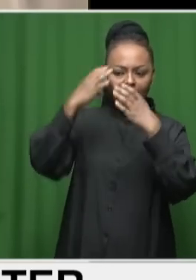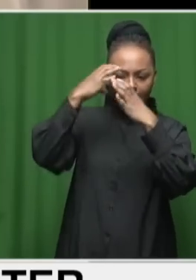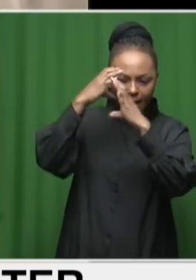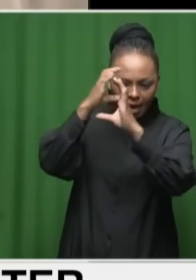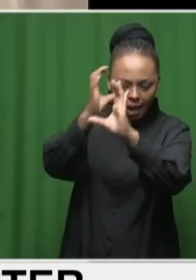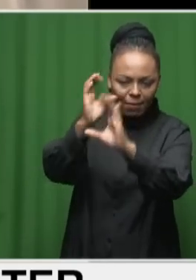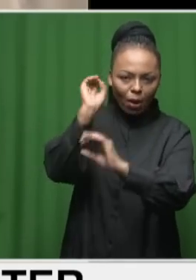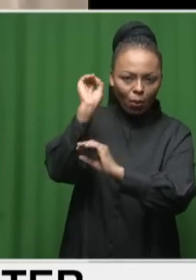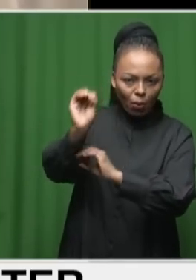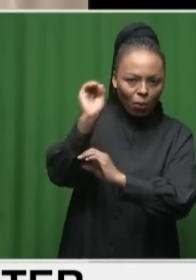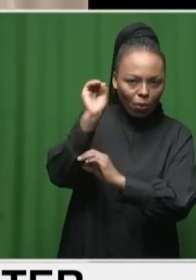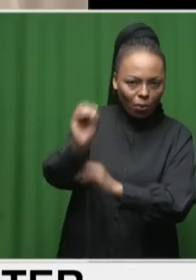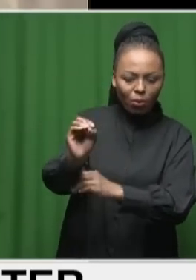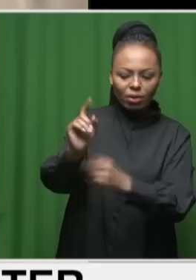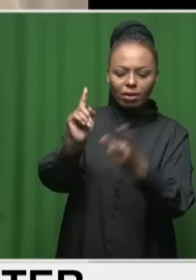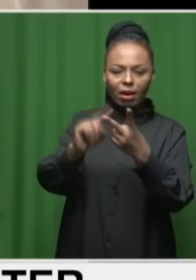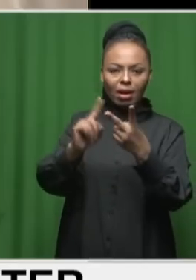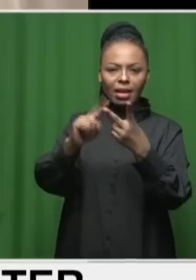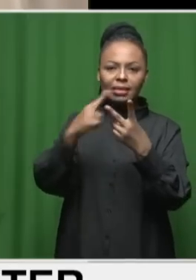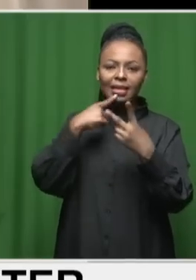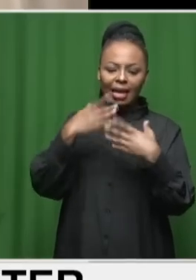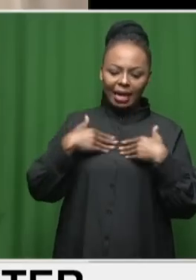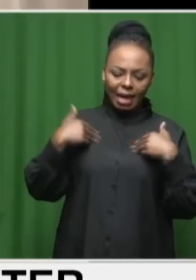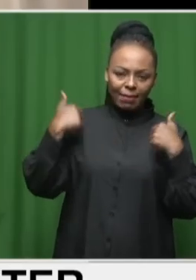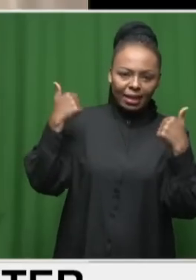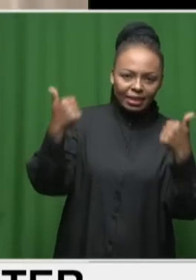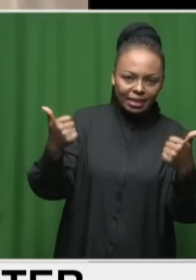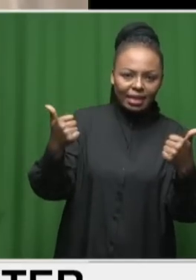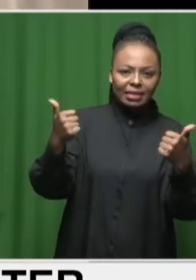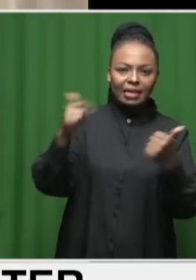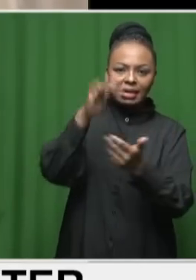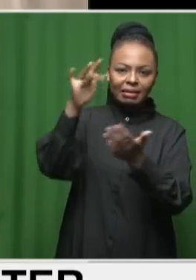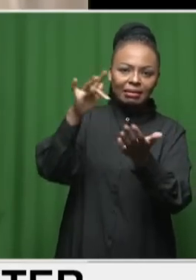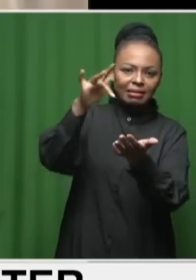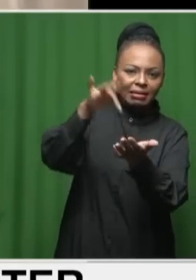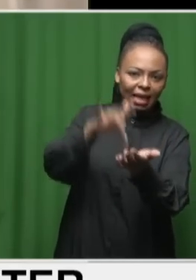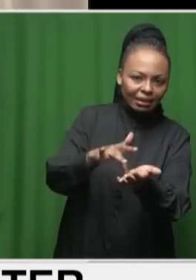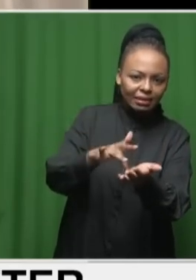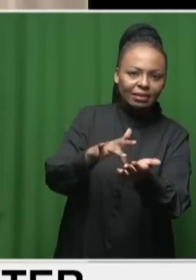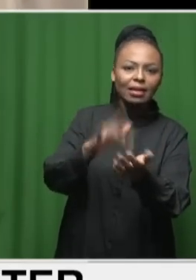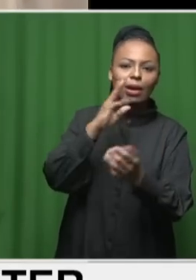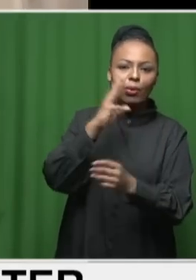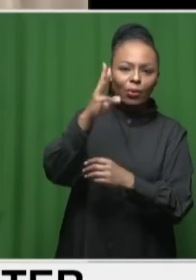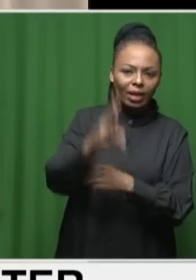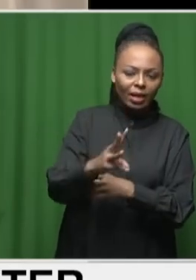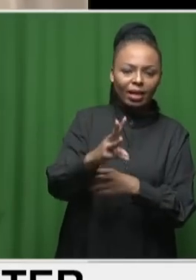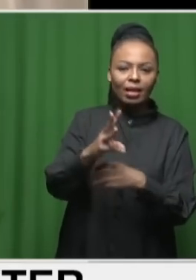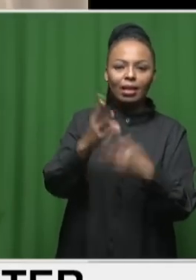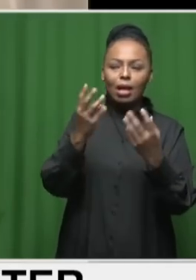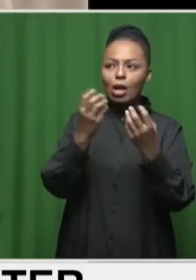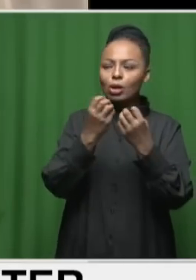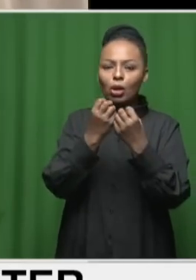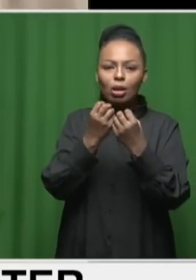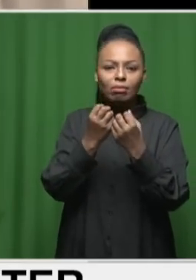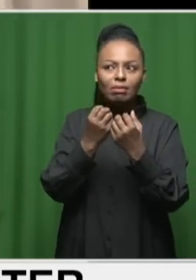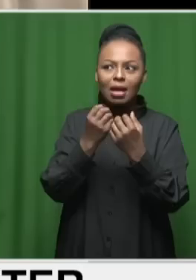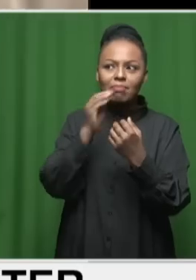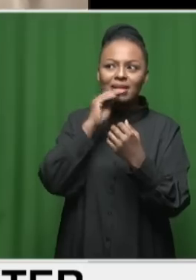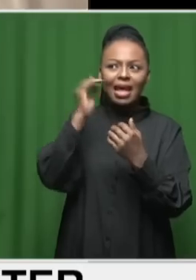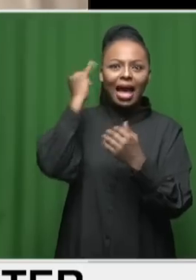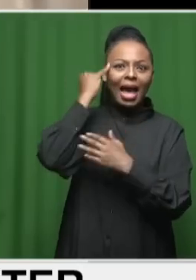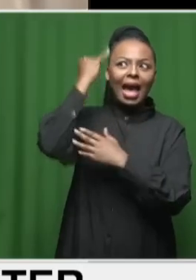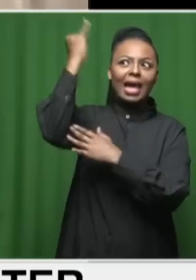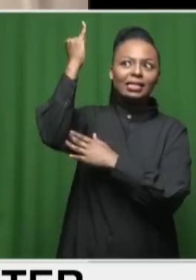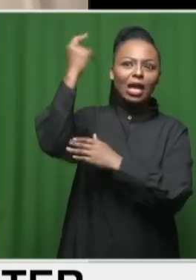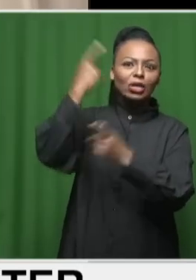were told that this will be the rehabilitation, that will be rehabilitation centers. This thing was sold as